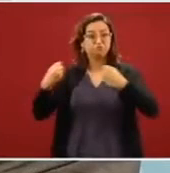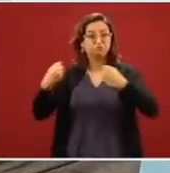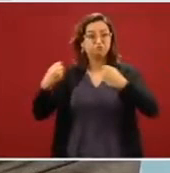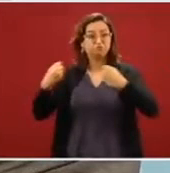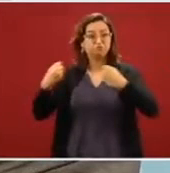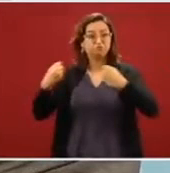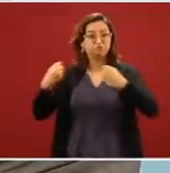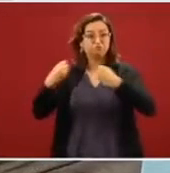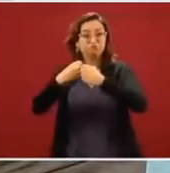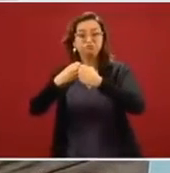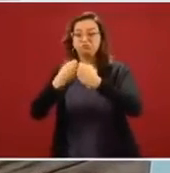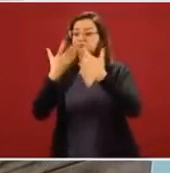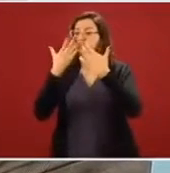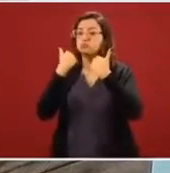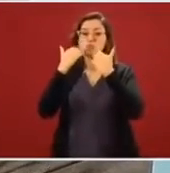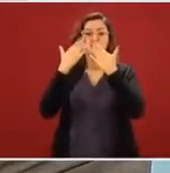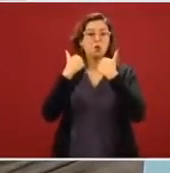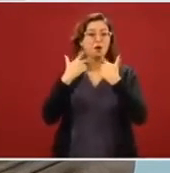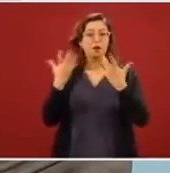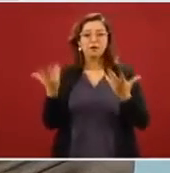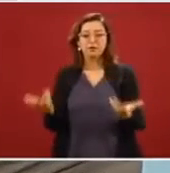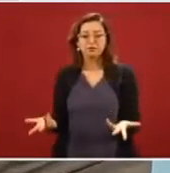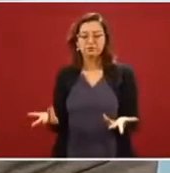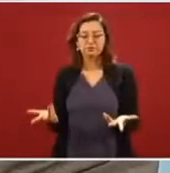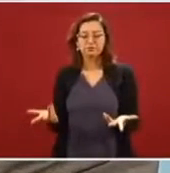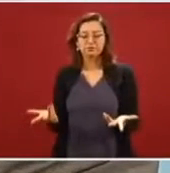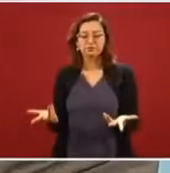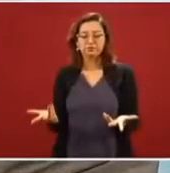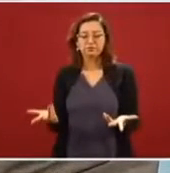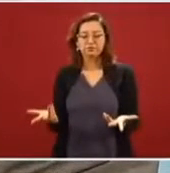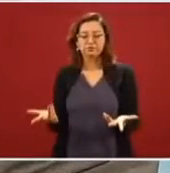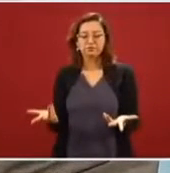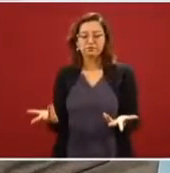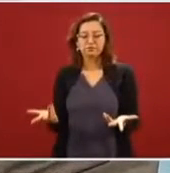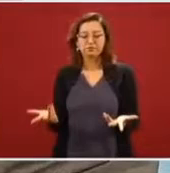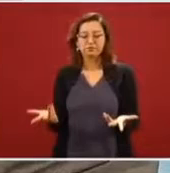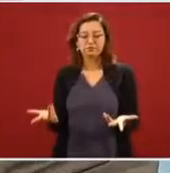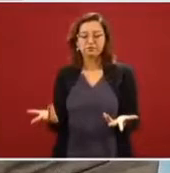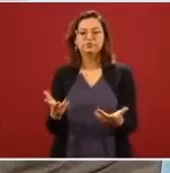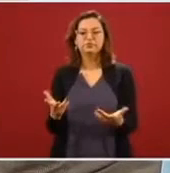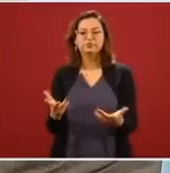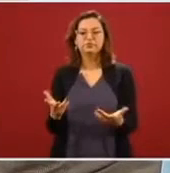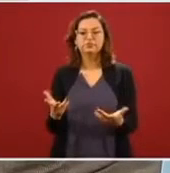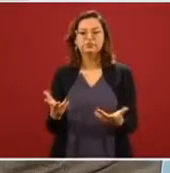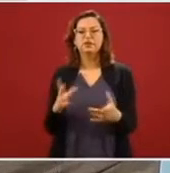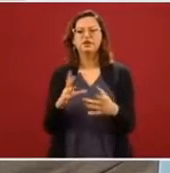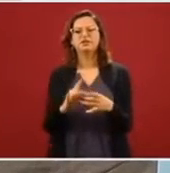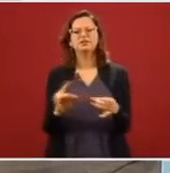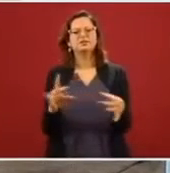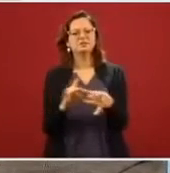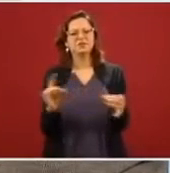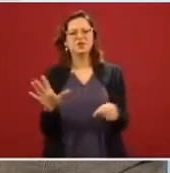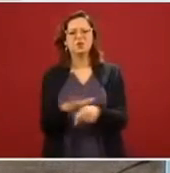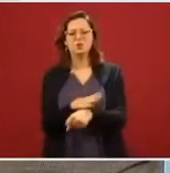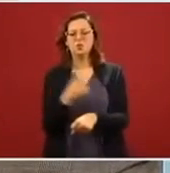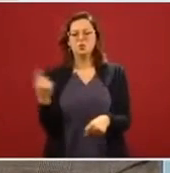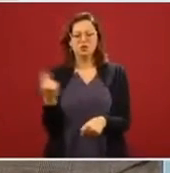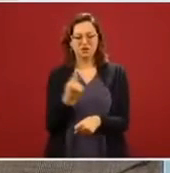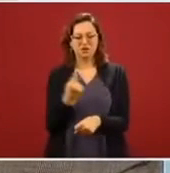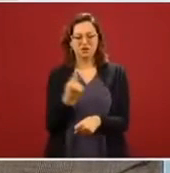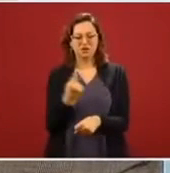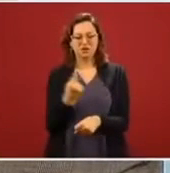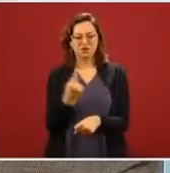as one country. ¿Por qué digo esto? And why do I say this? Porque desde el inicio de la